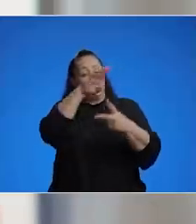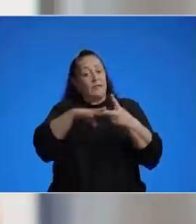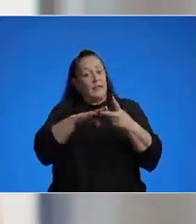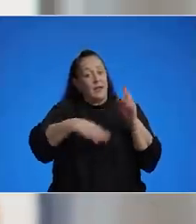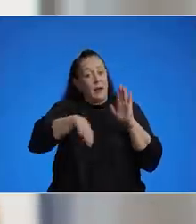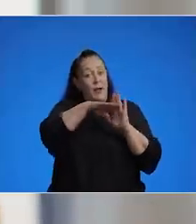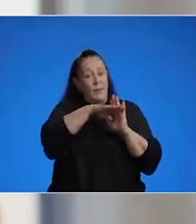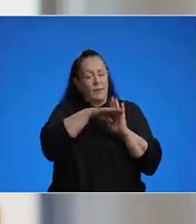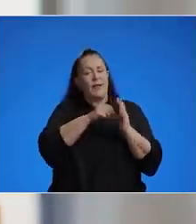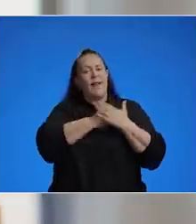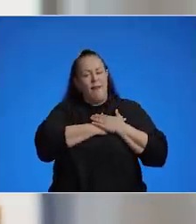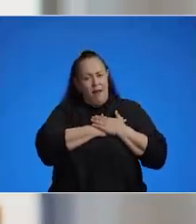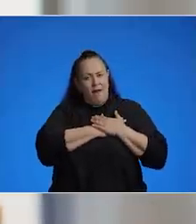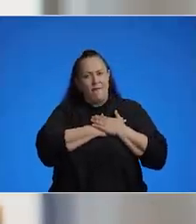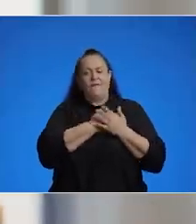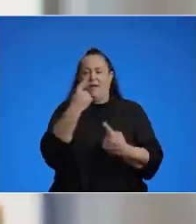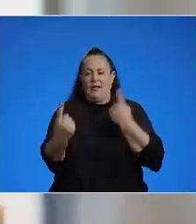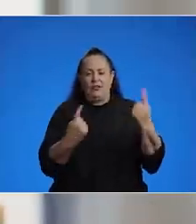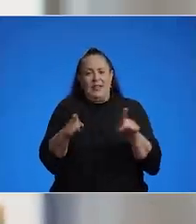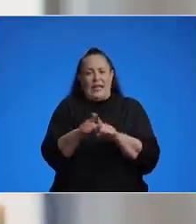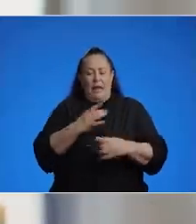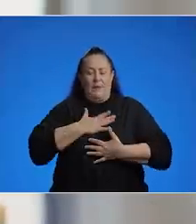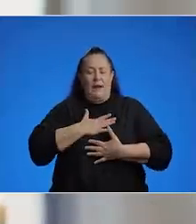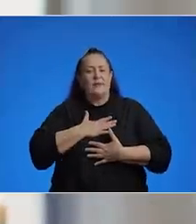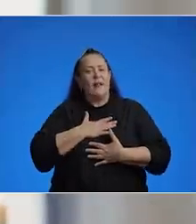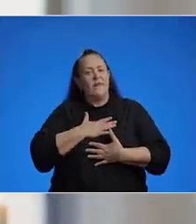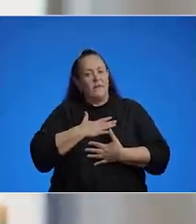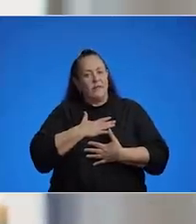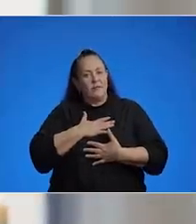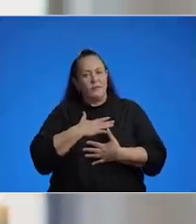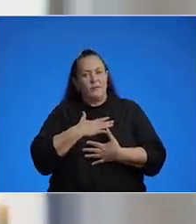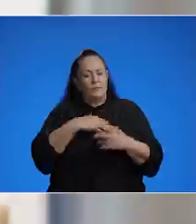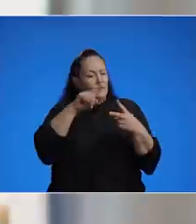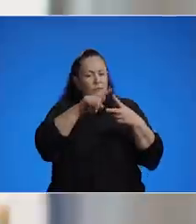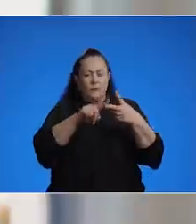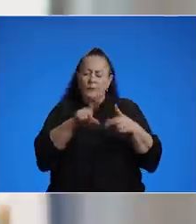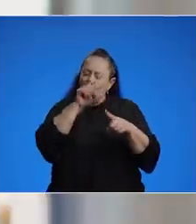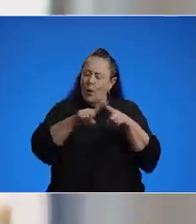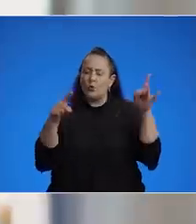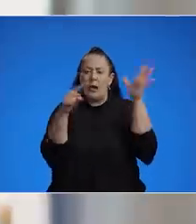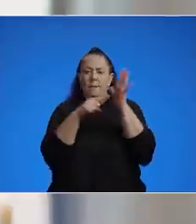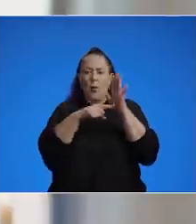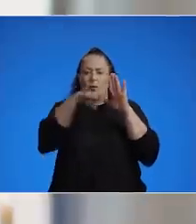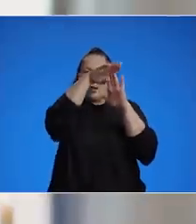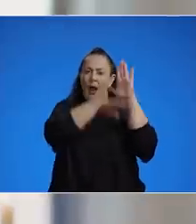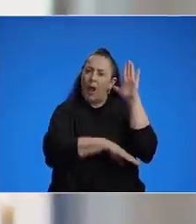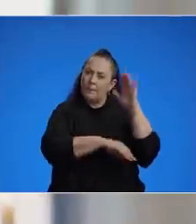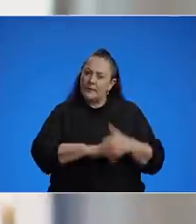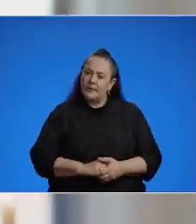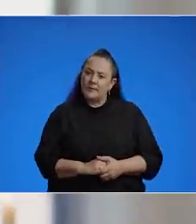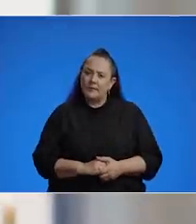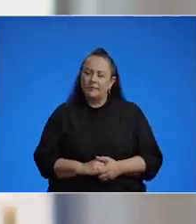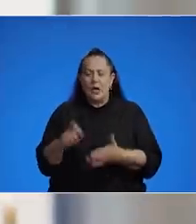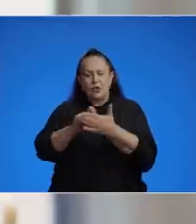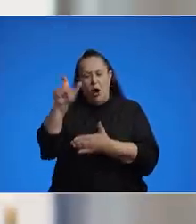You must love your neighbour as yourself. There is no commandment greater than these. The scribe said to